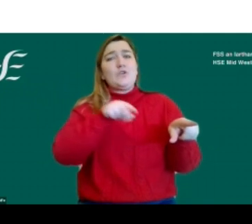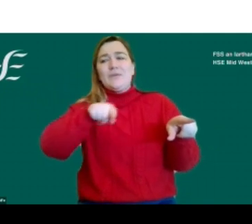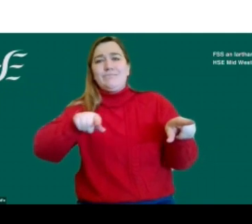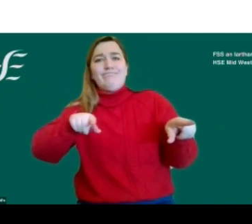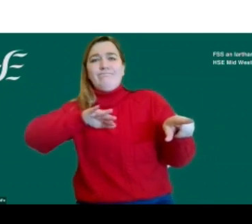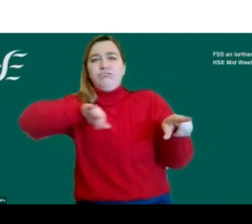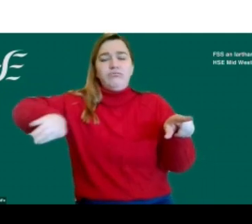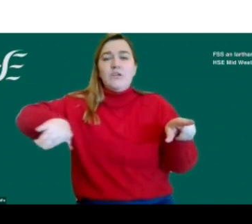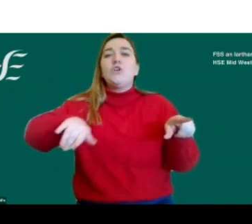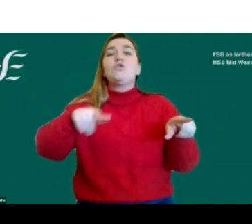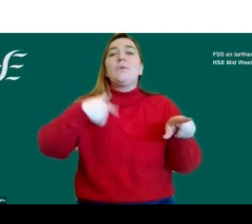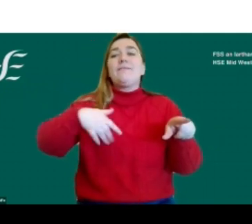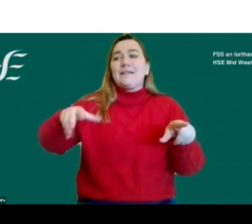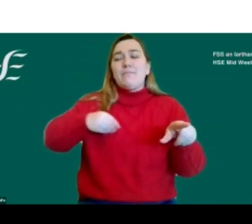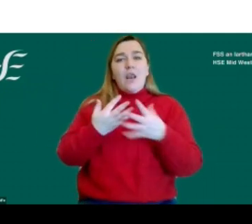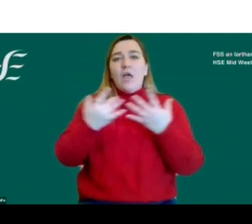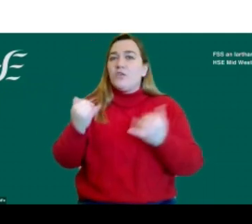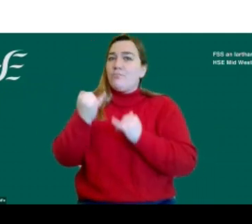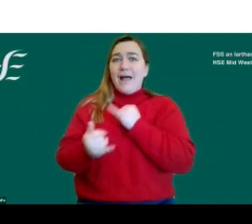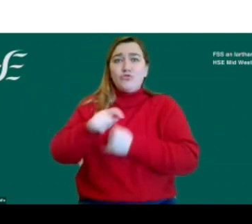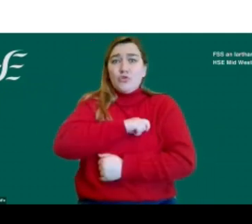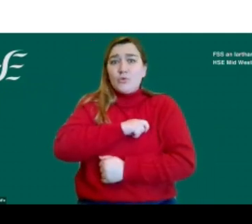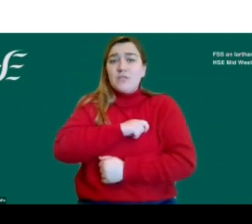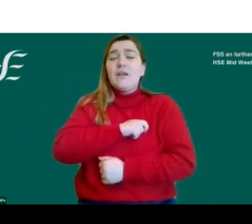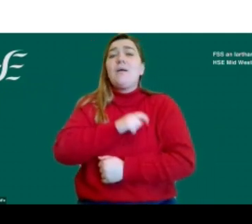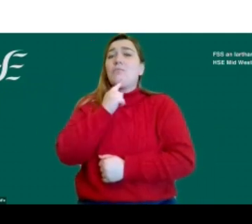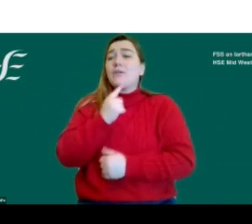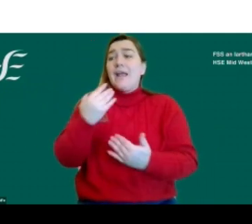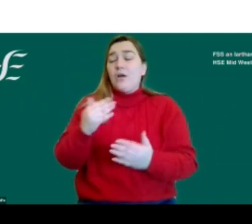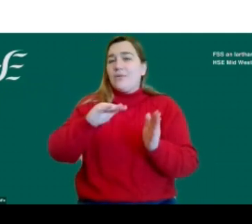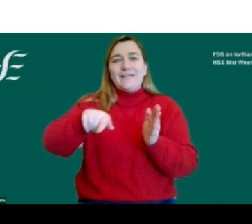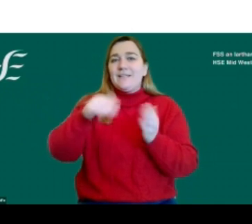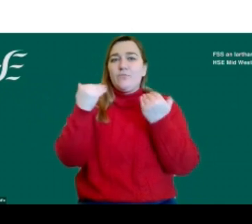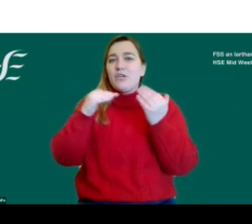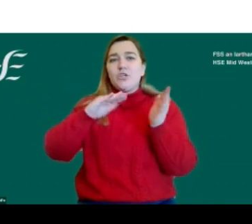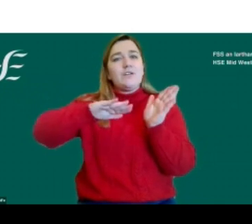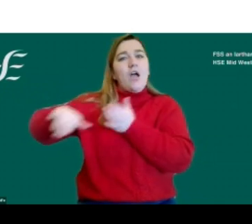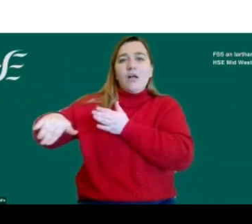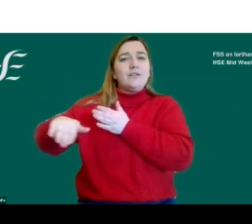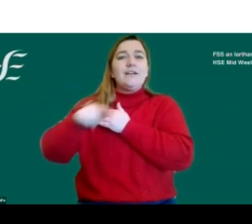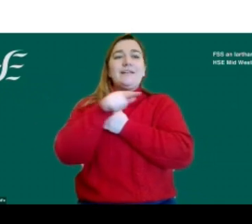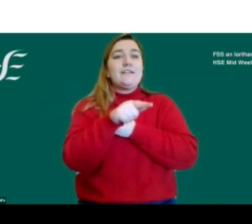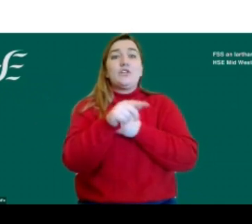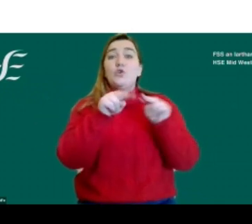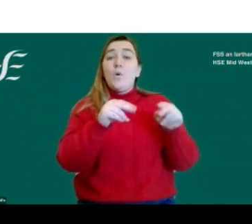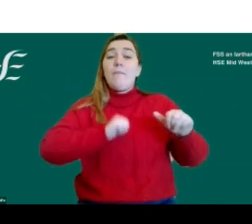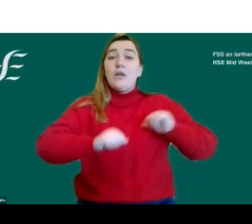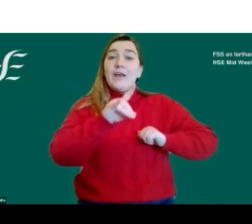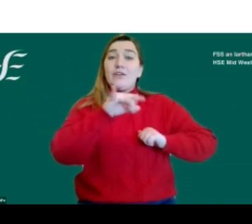as truths from that bad press studies, from a very different, stronger HRT, not the modern, gentle HRT that we prescribe